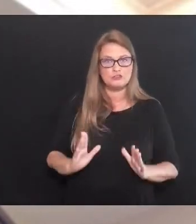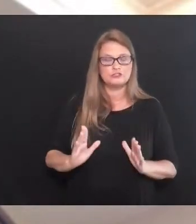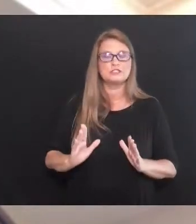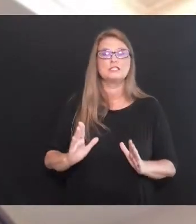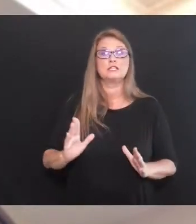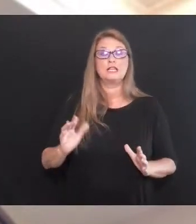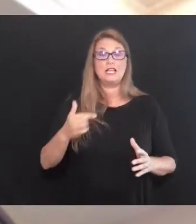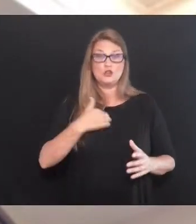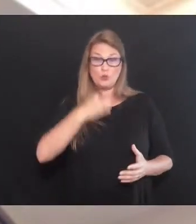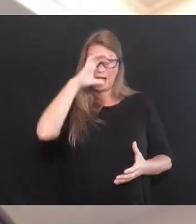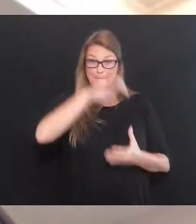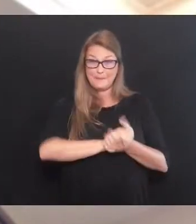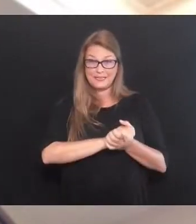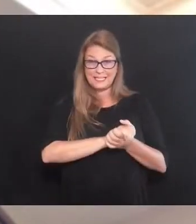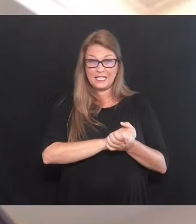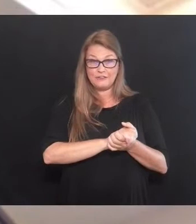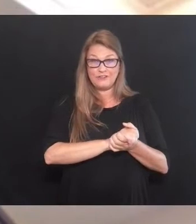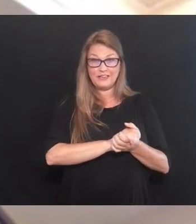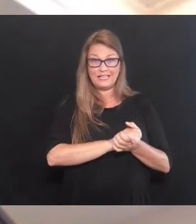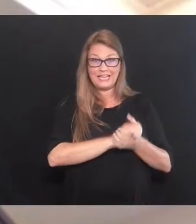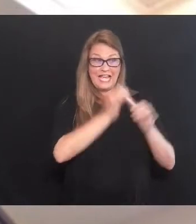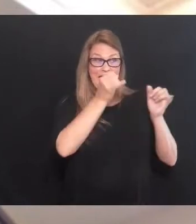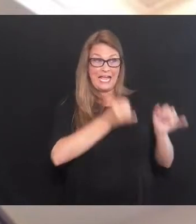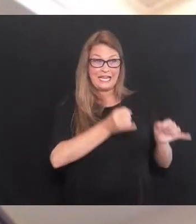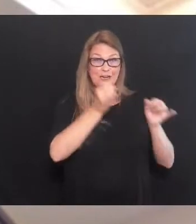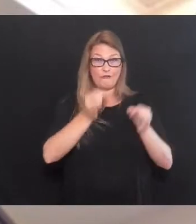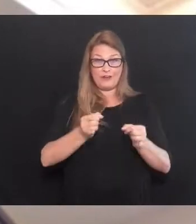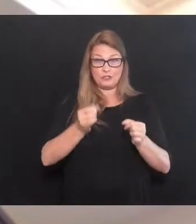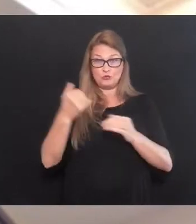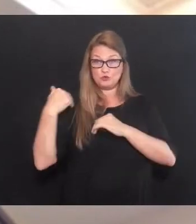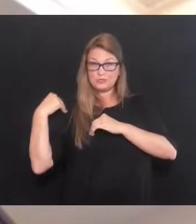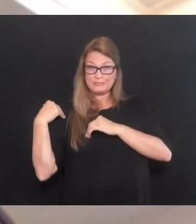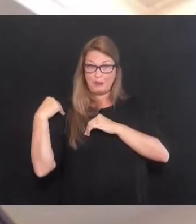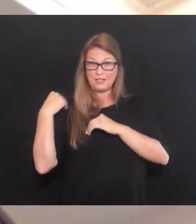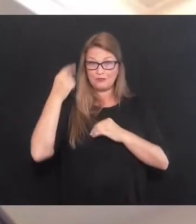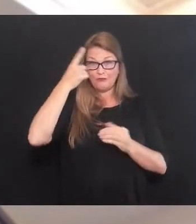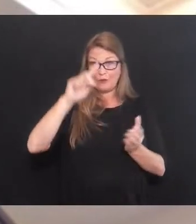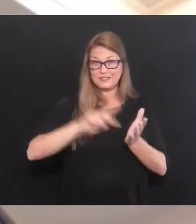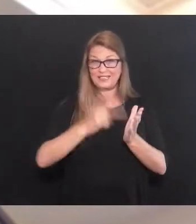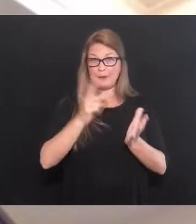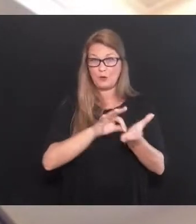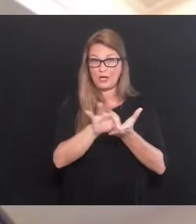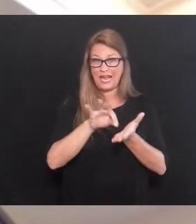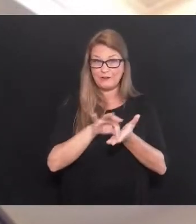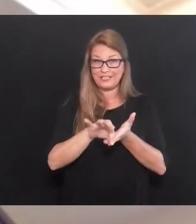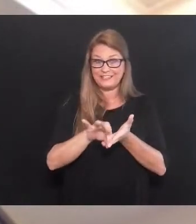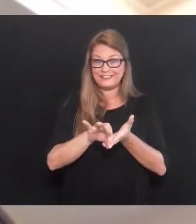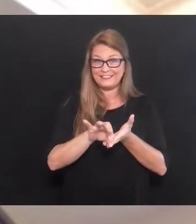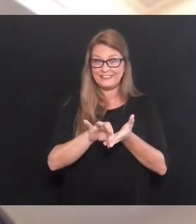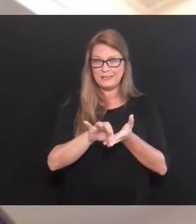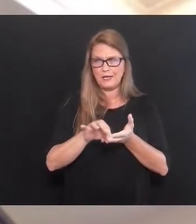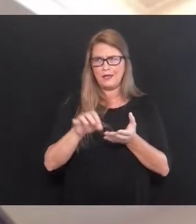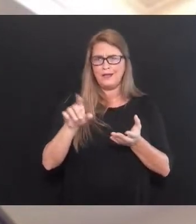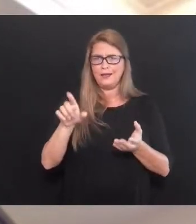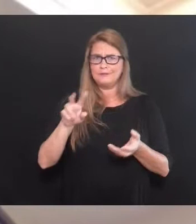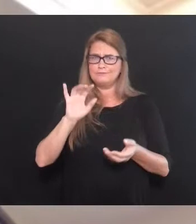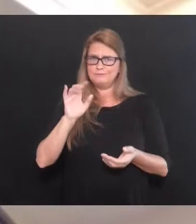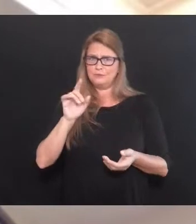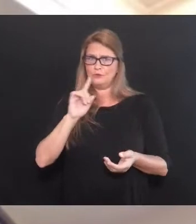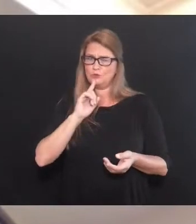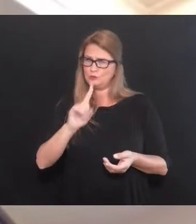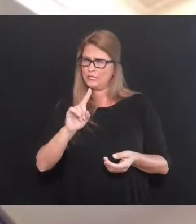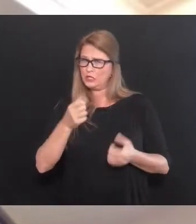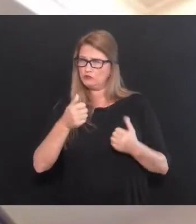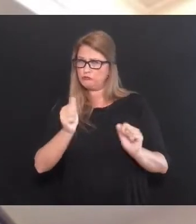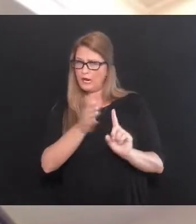Do I believe that the individuals specifically responsible for the double counting were doing anything malicious? No, but